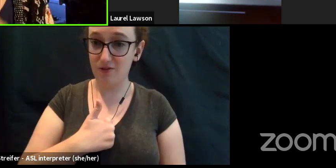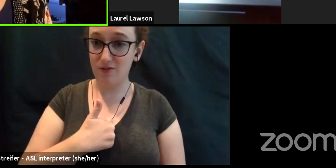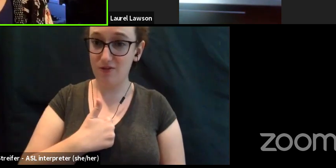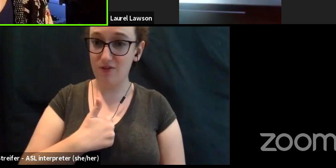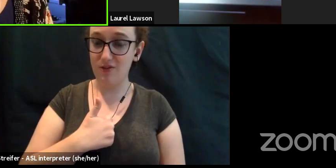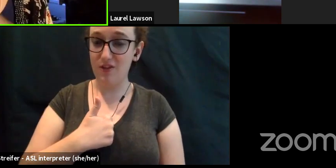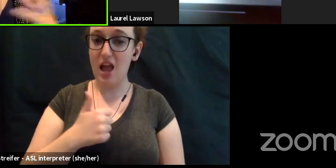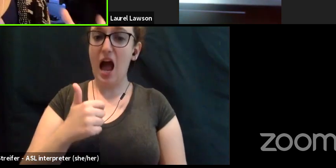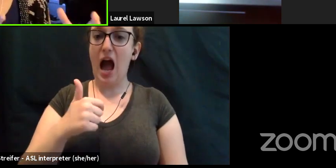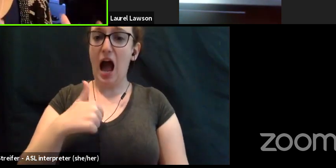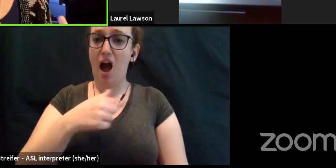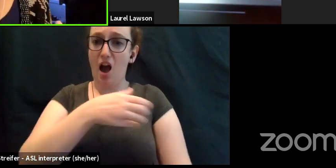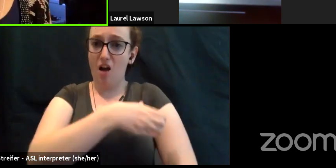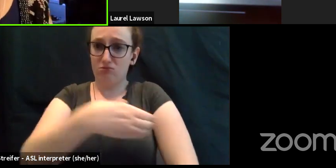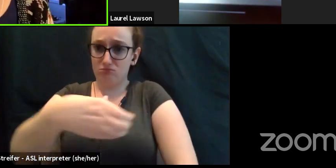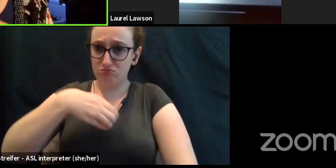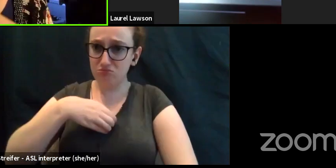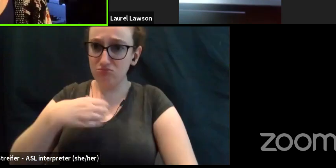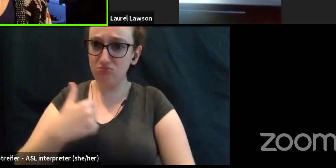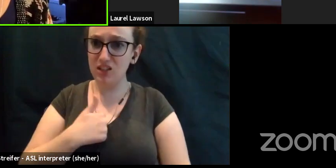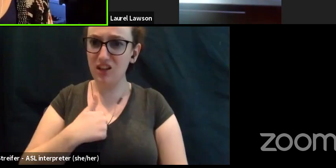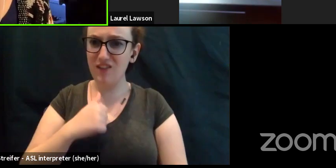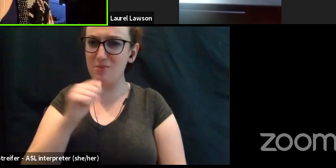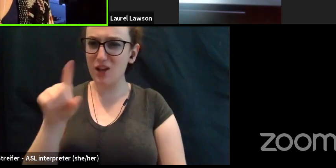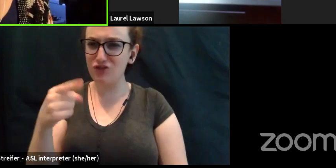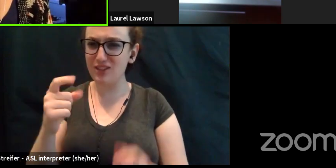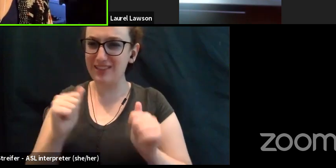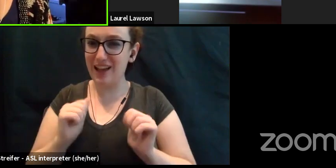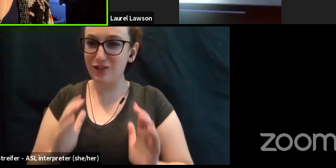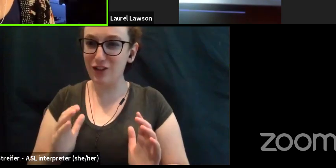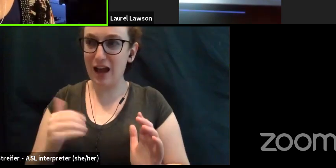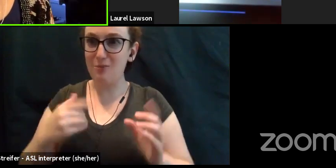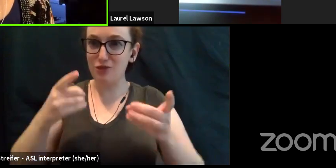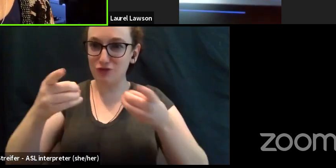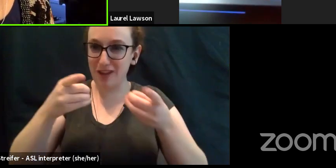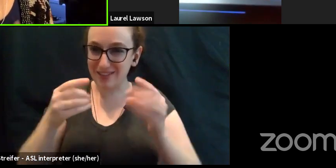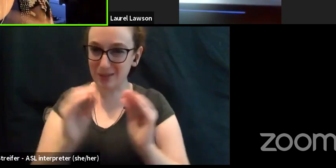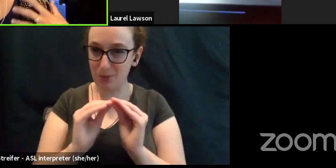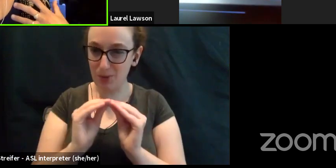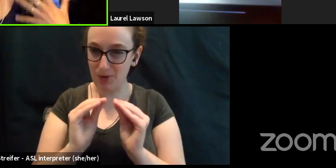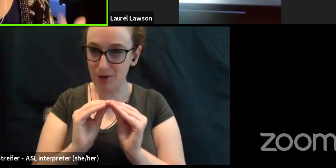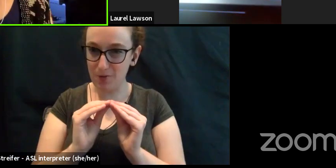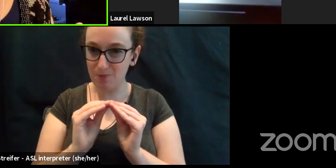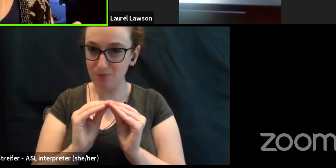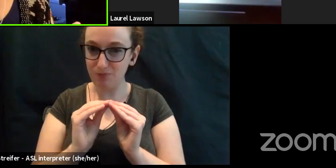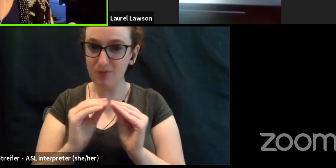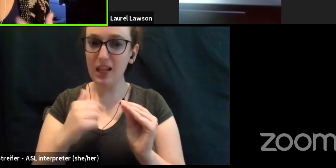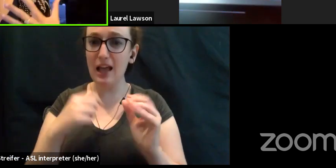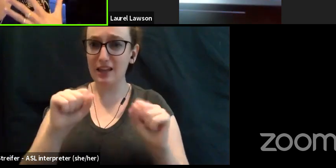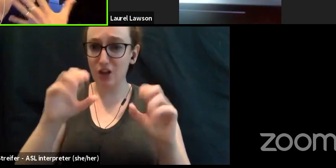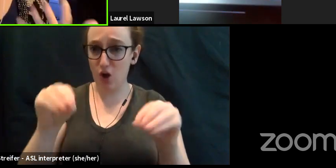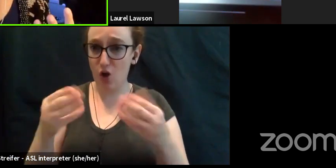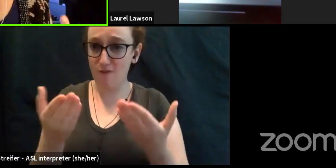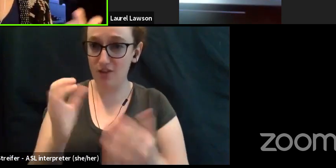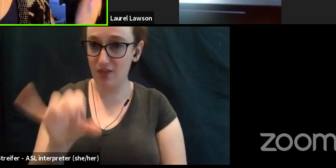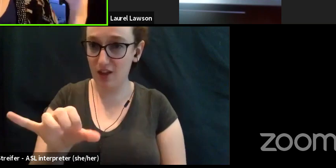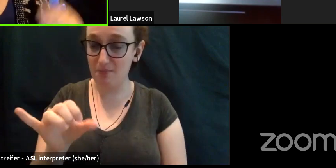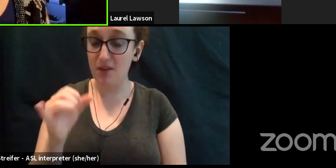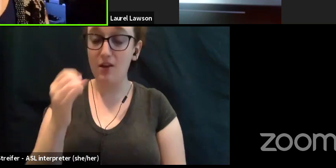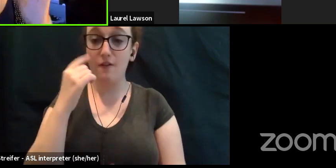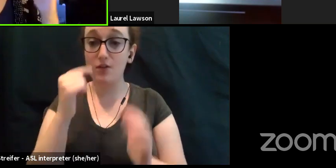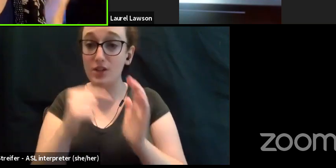more power in the room, I was no longer an actor, I was directing much, much more, I could offer this, because if my blood sugar